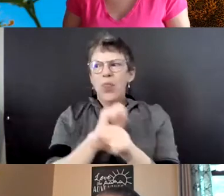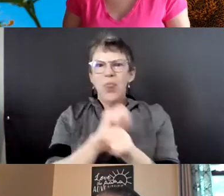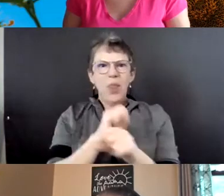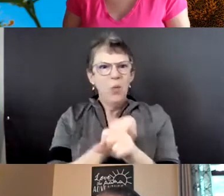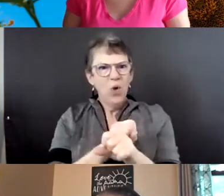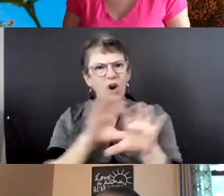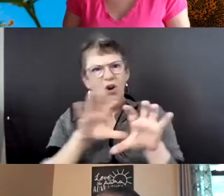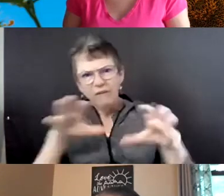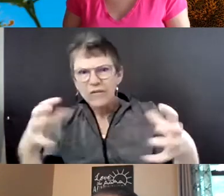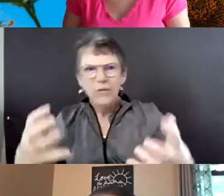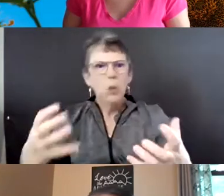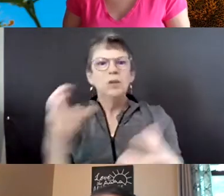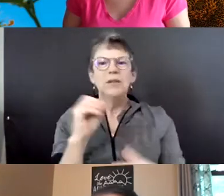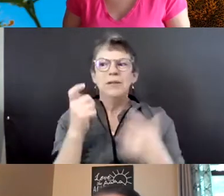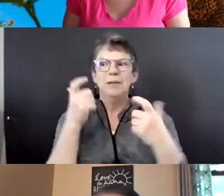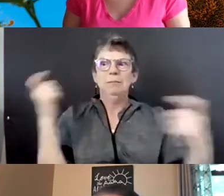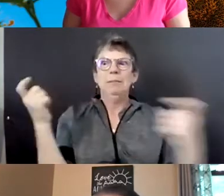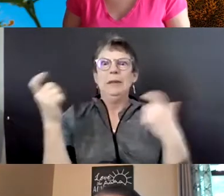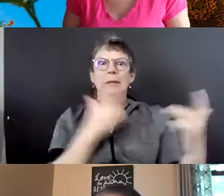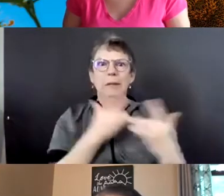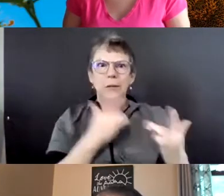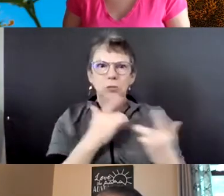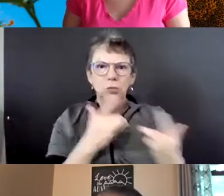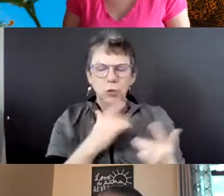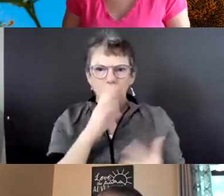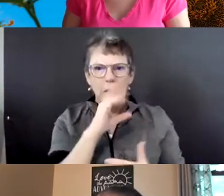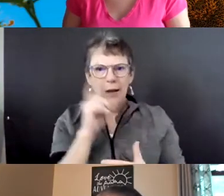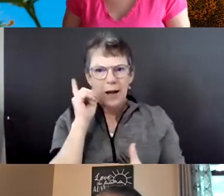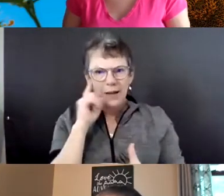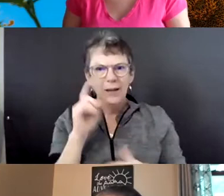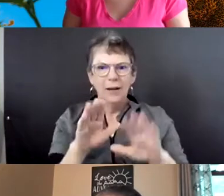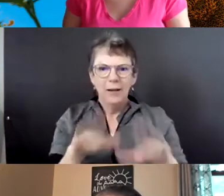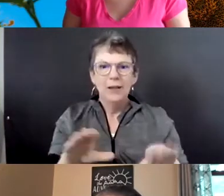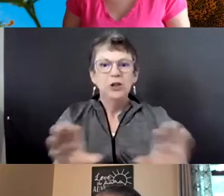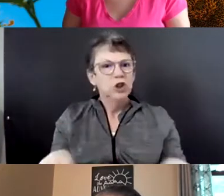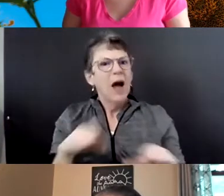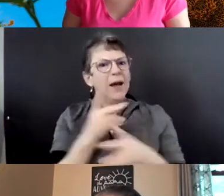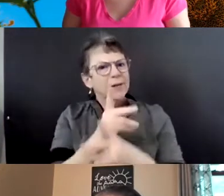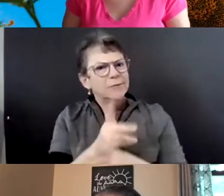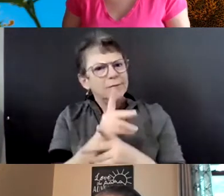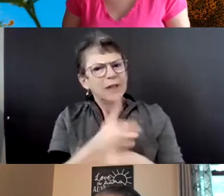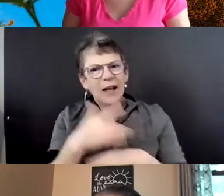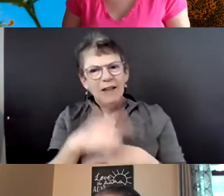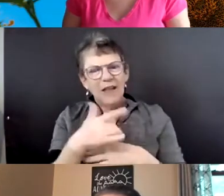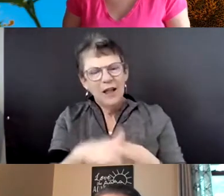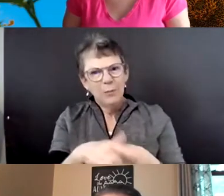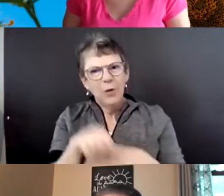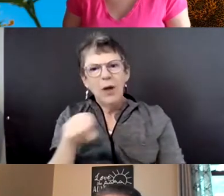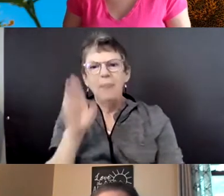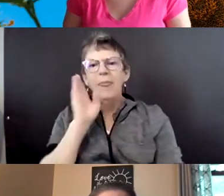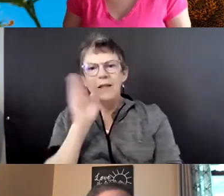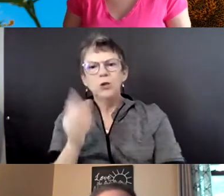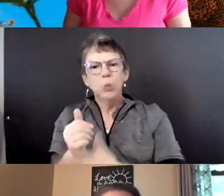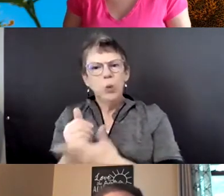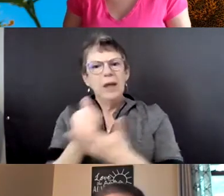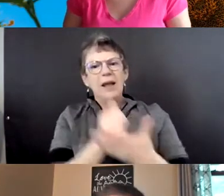those things that I believe is actual childcare availability. And this would help employers get a